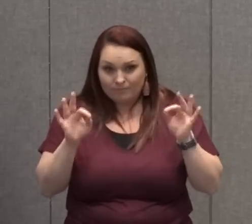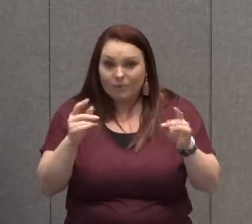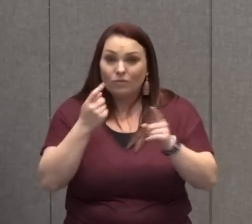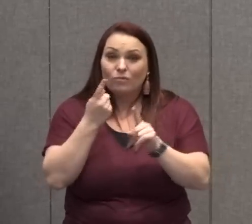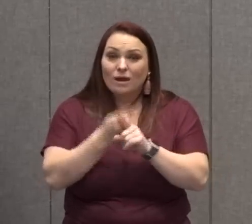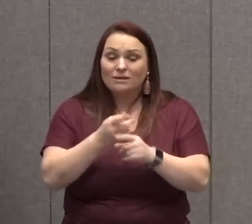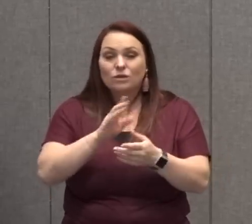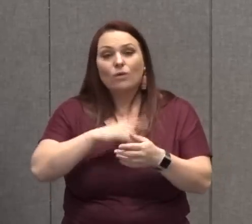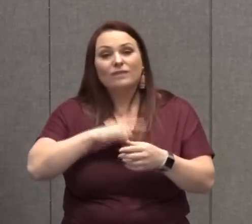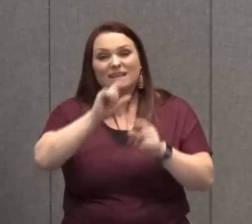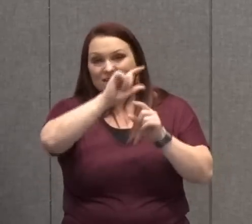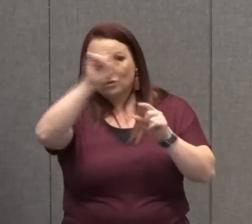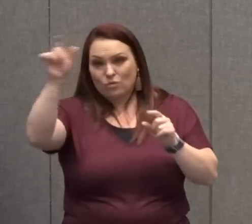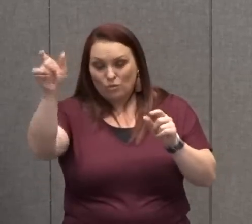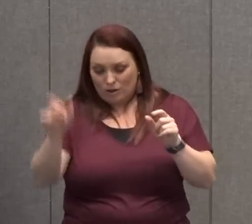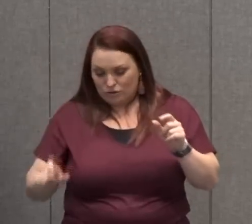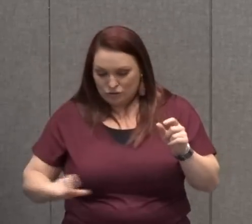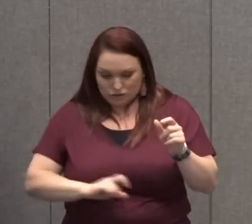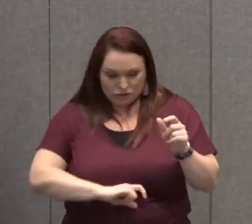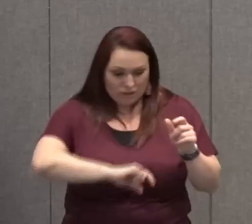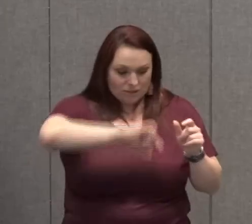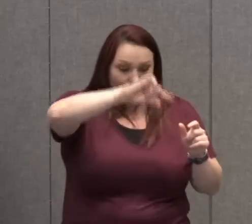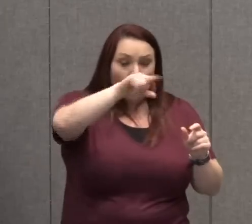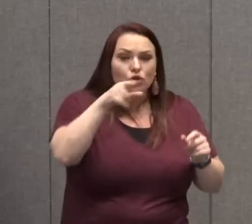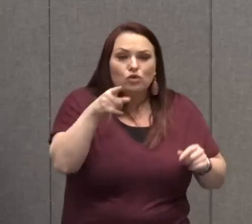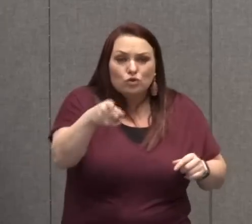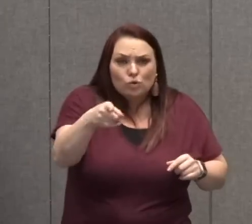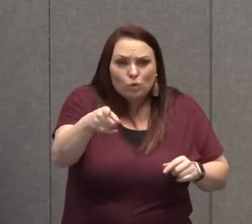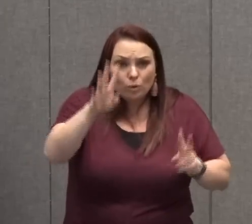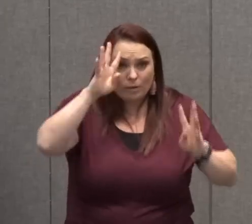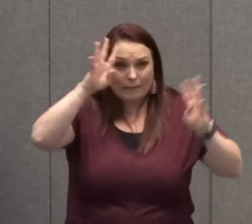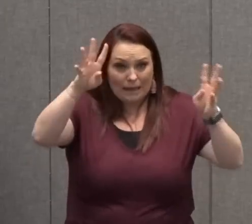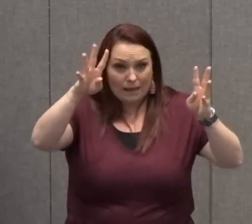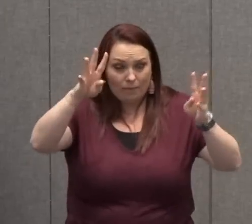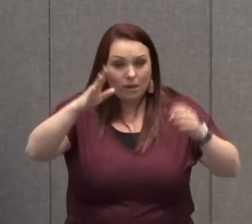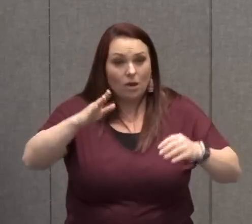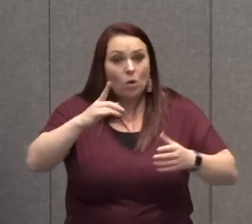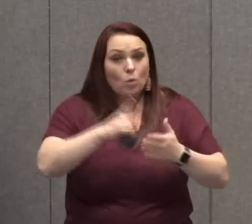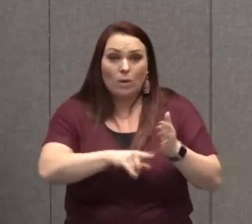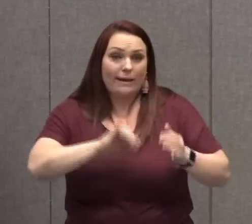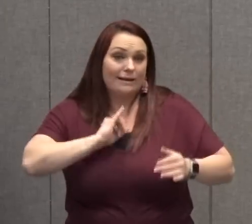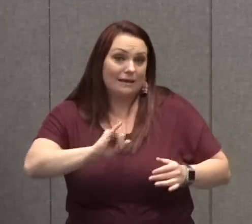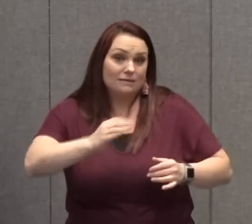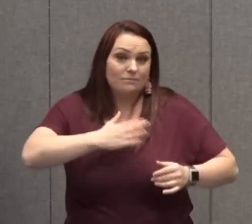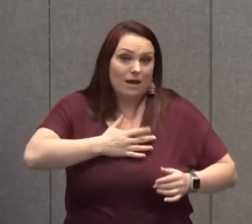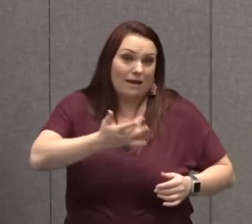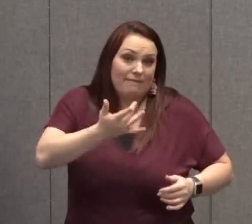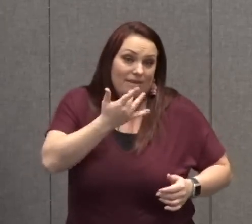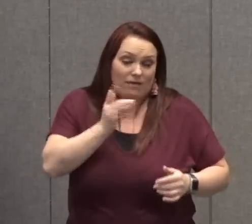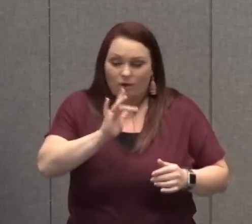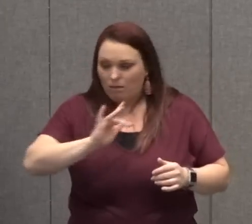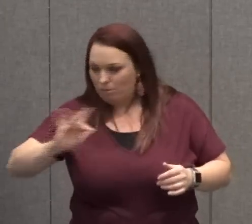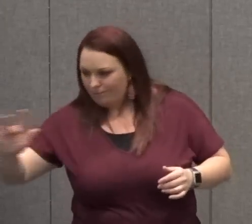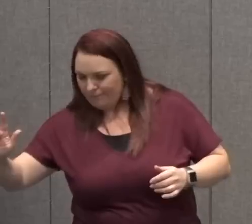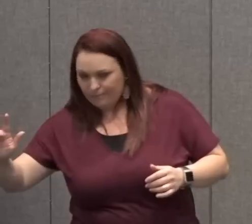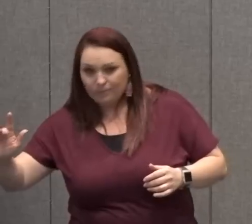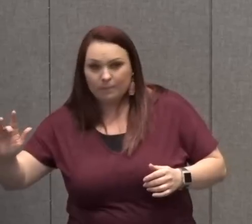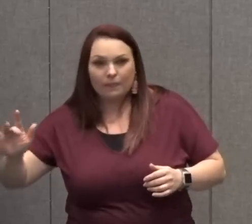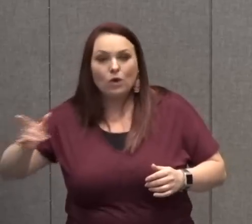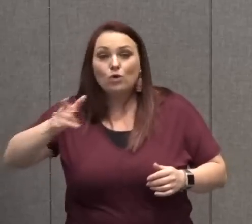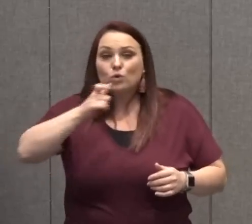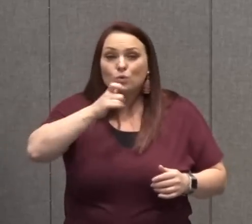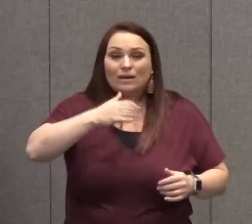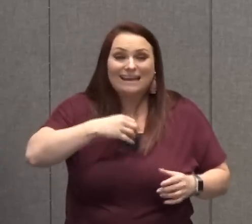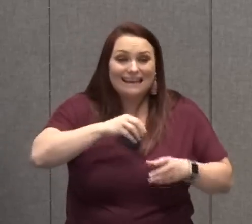so these questions are all your own you can ask what is my favorite any kind of question or you can say who is